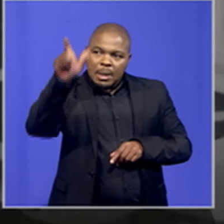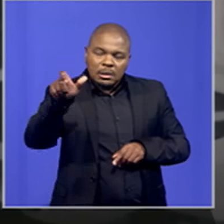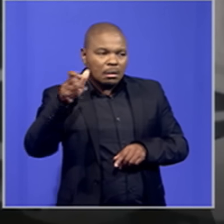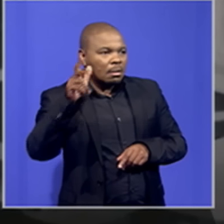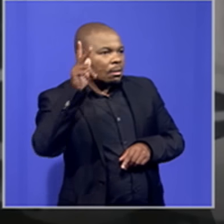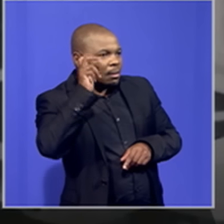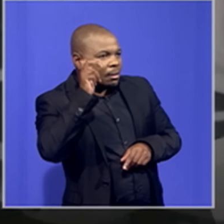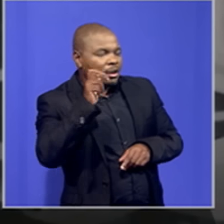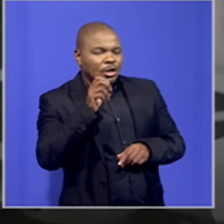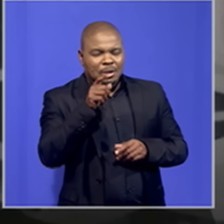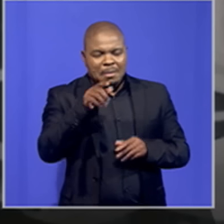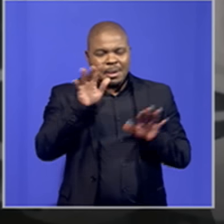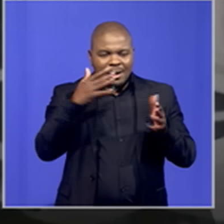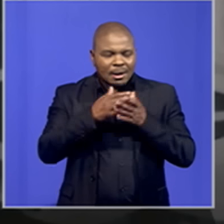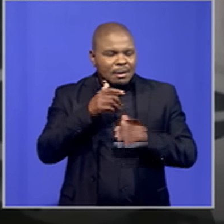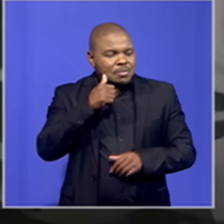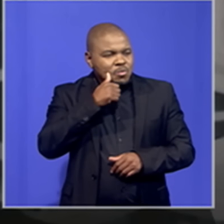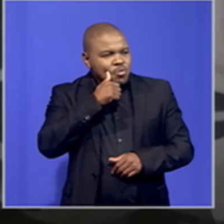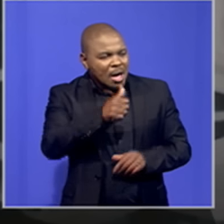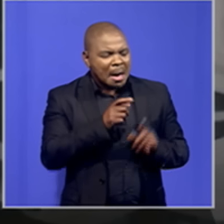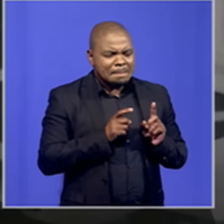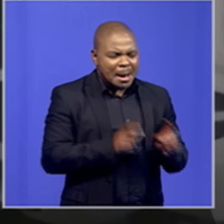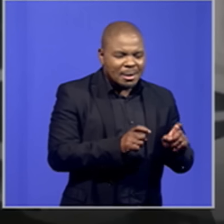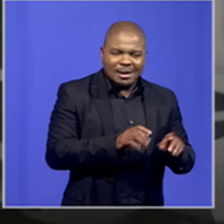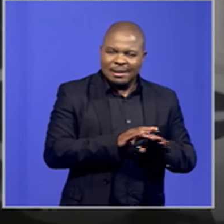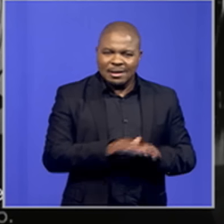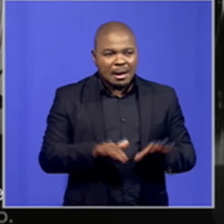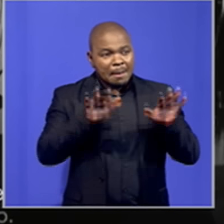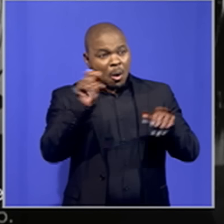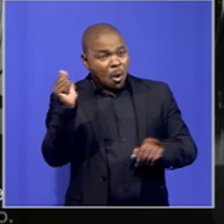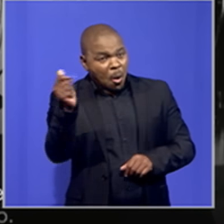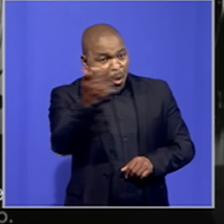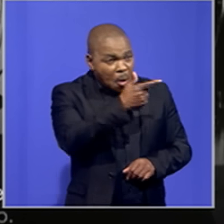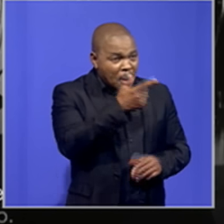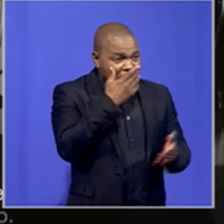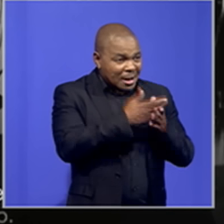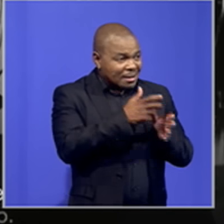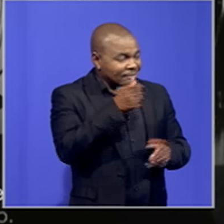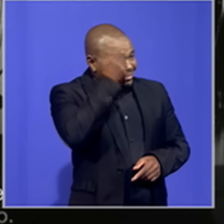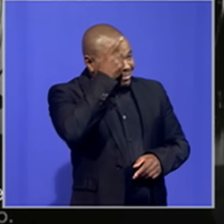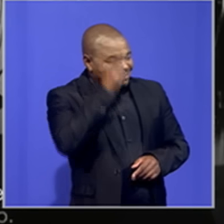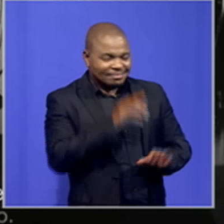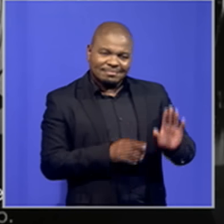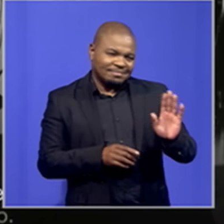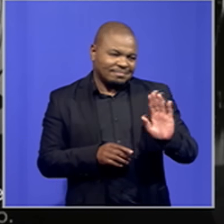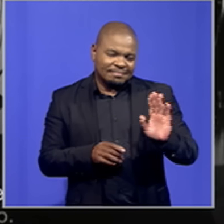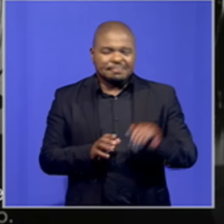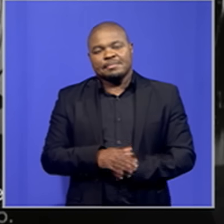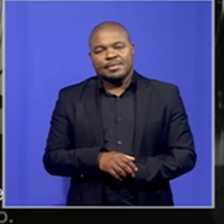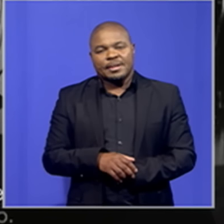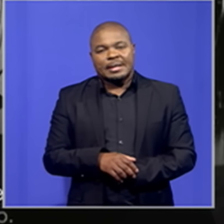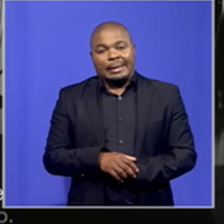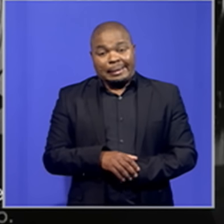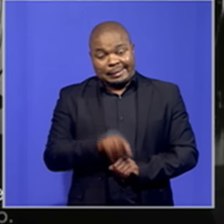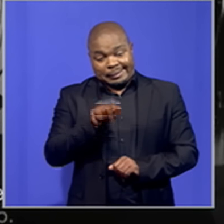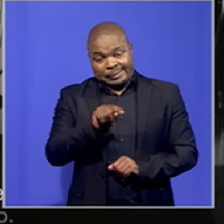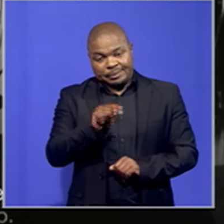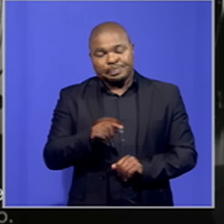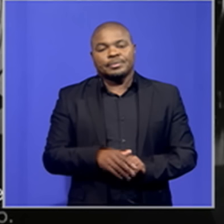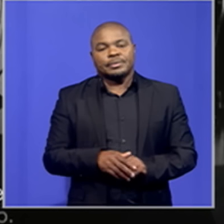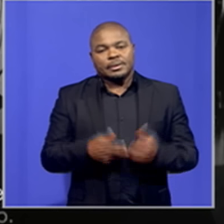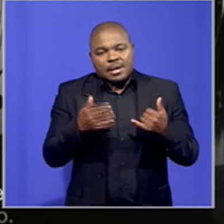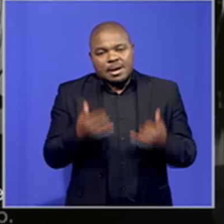o e dire monate o taboga ka yone o e dire monate ga se mang le mang o e kgonang mme so se